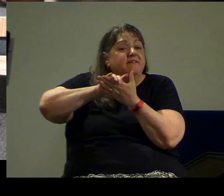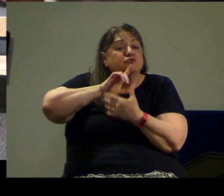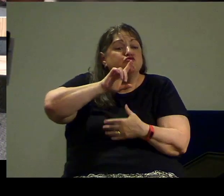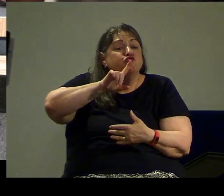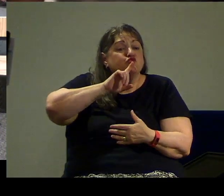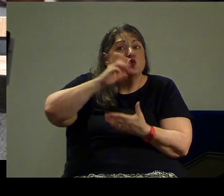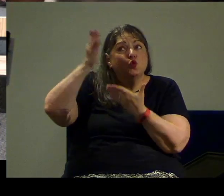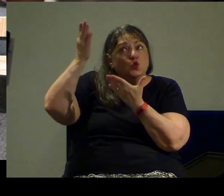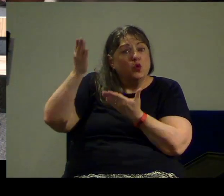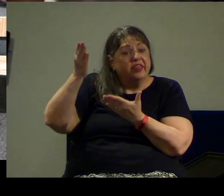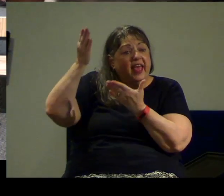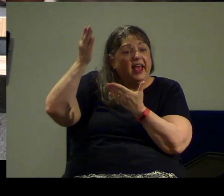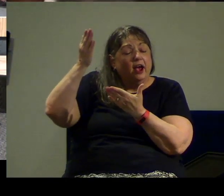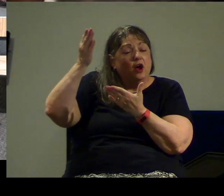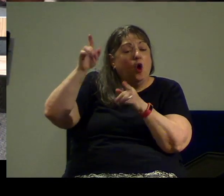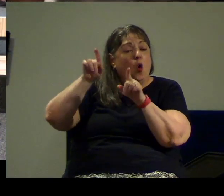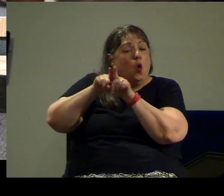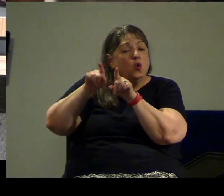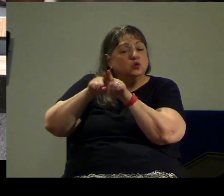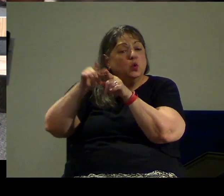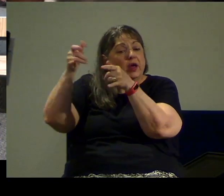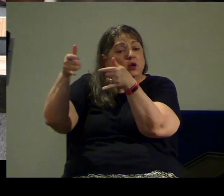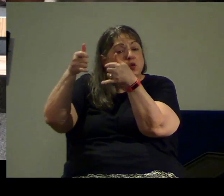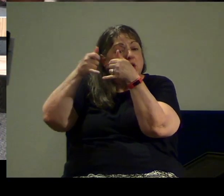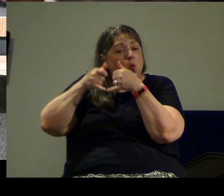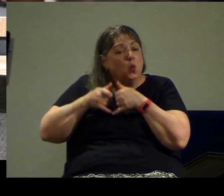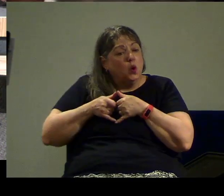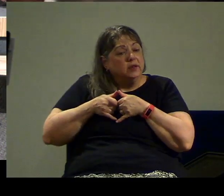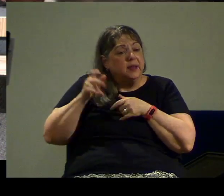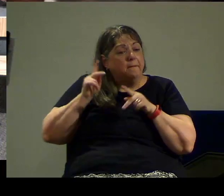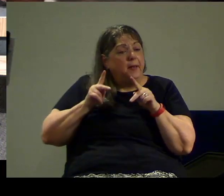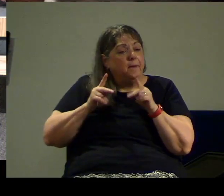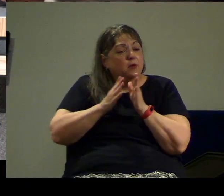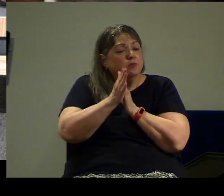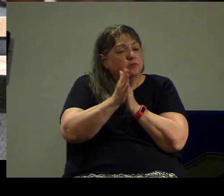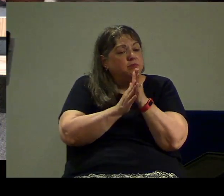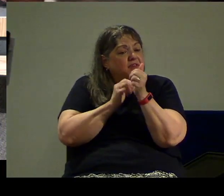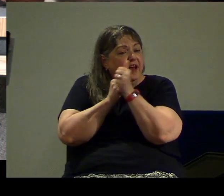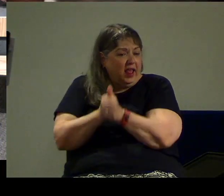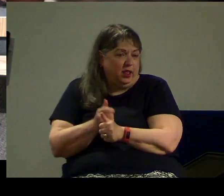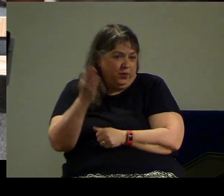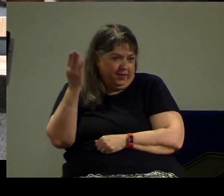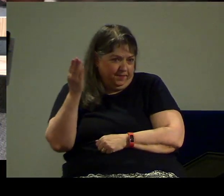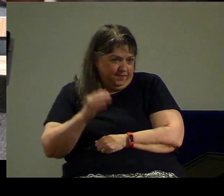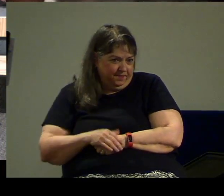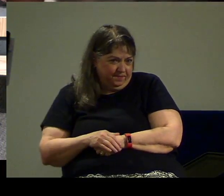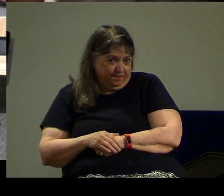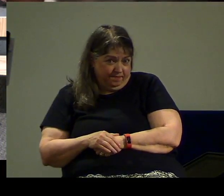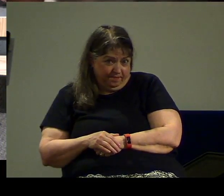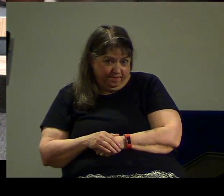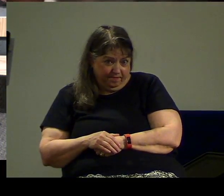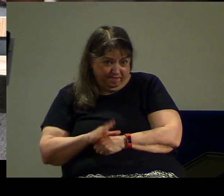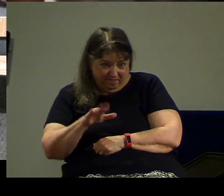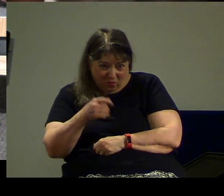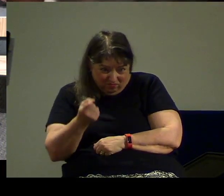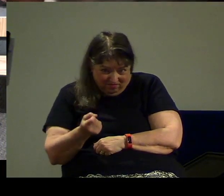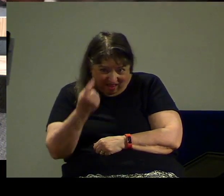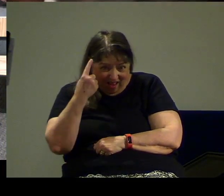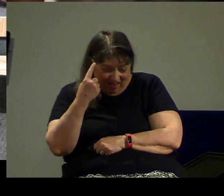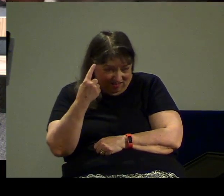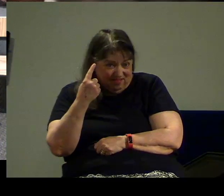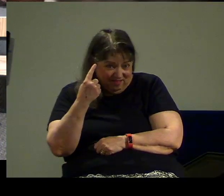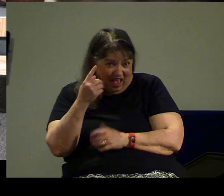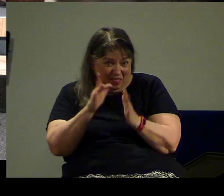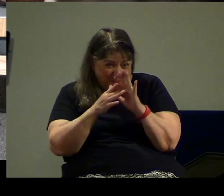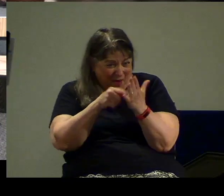is a rewarder of those who diligently seek him. You understand what I'm saying, what the Word of God